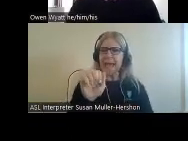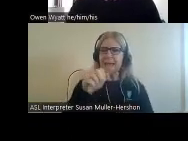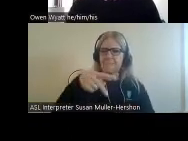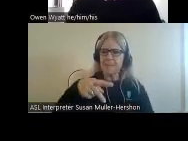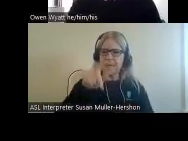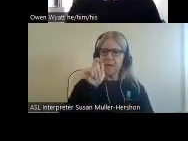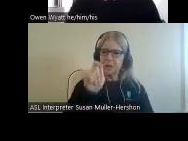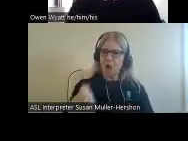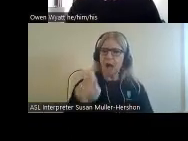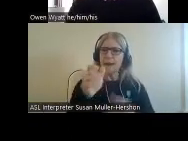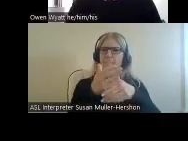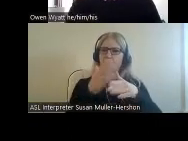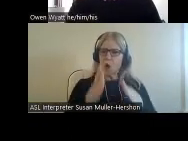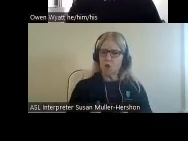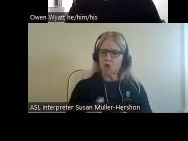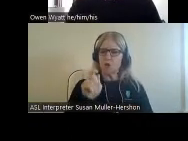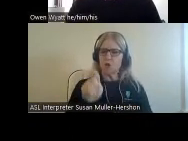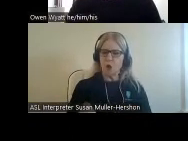eappartners.org.